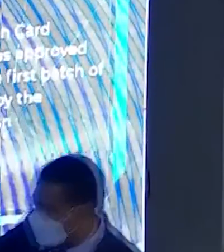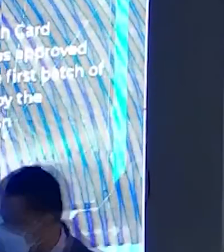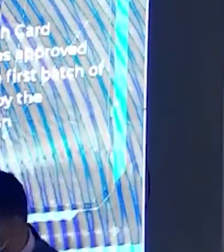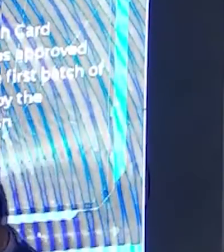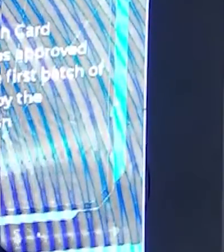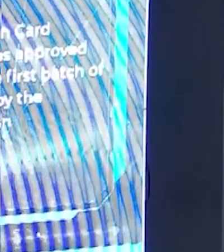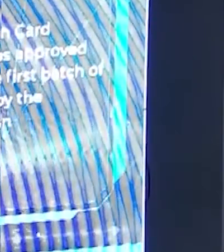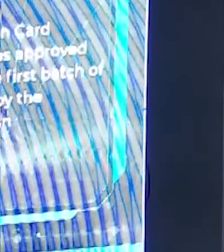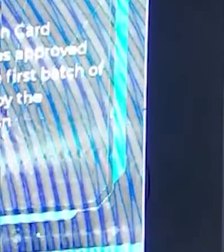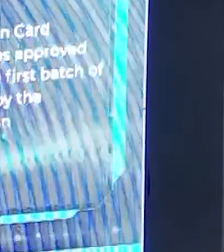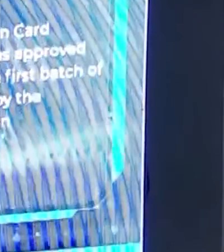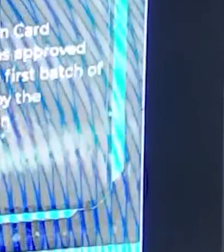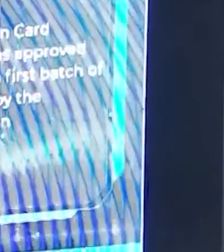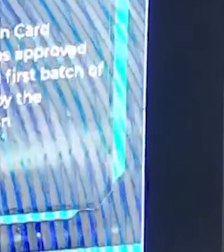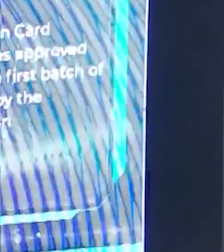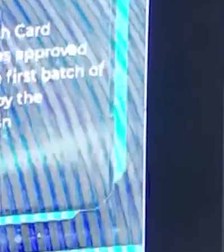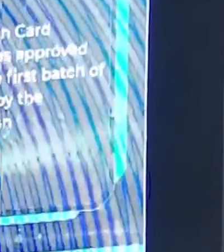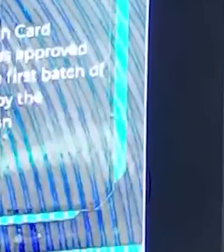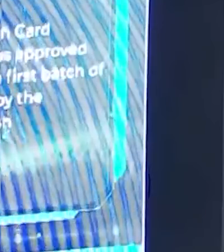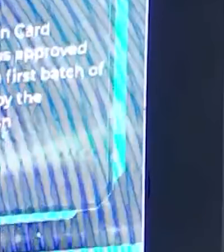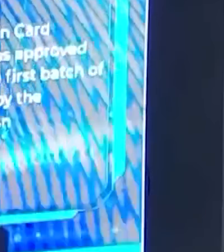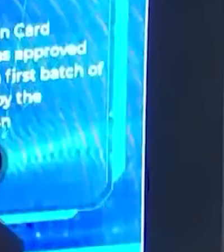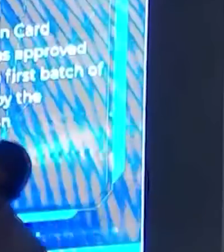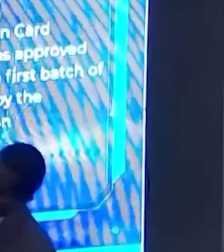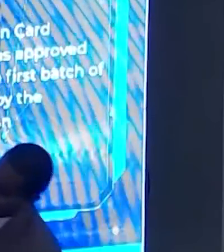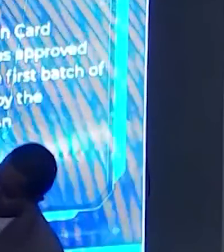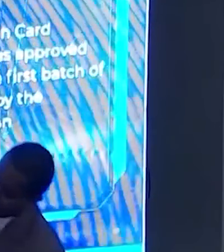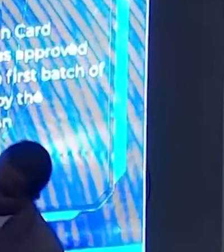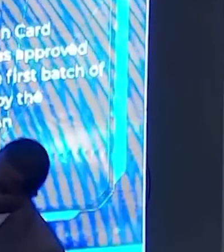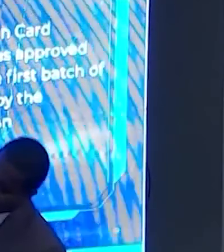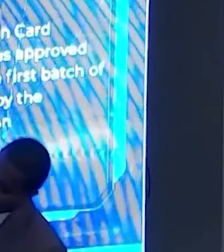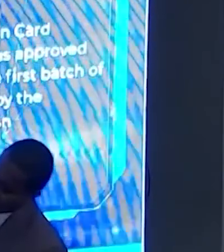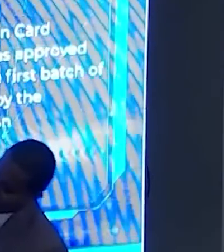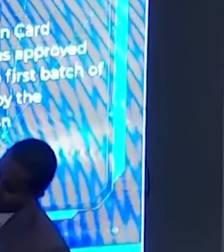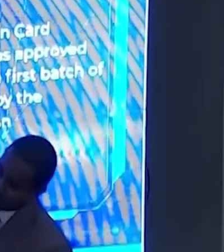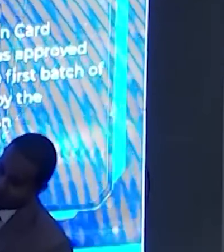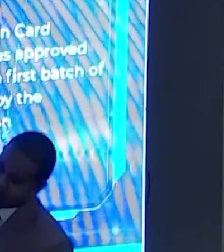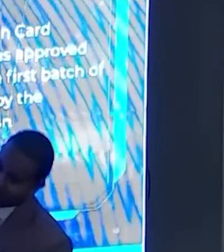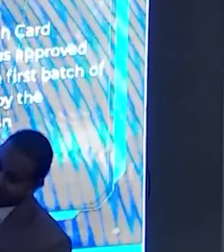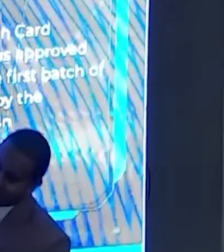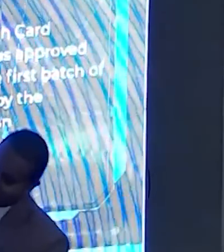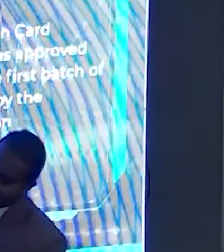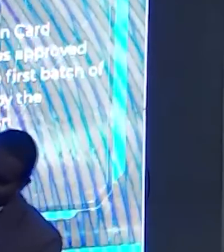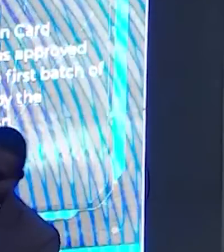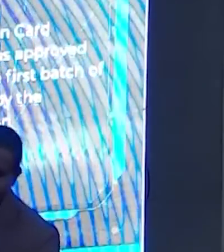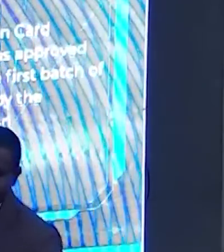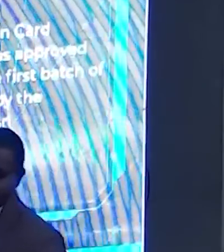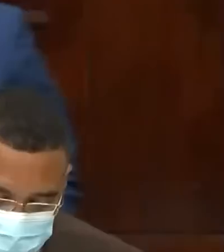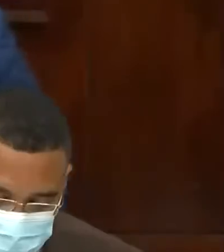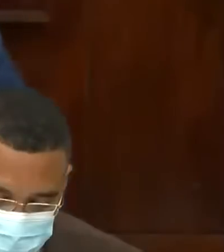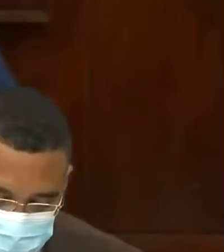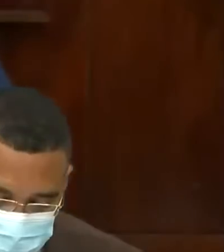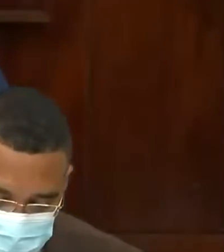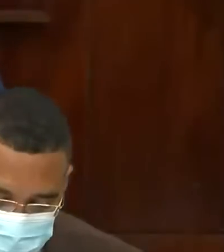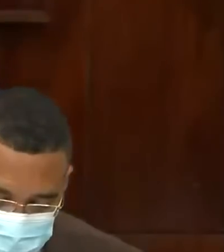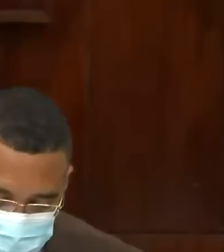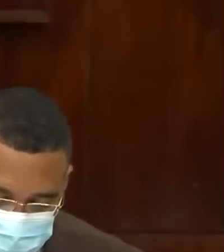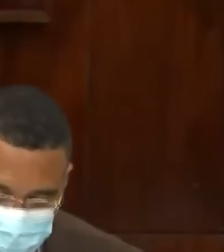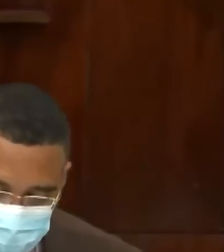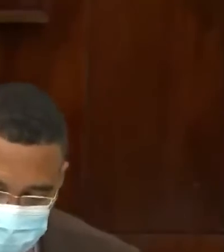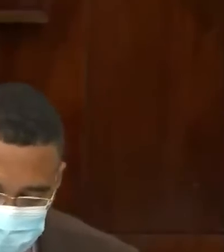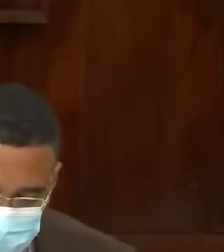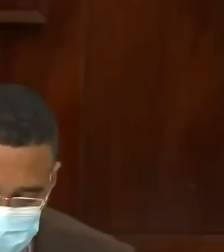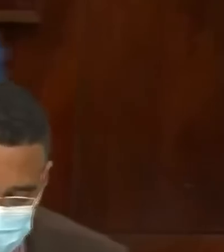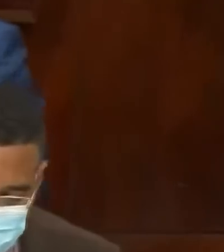to the design of the National ID card in the House of Representatives on May 24, 2022. The government on June